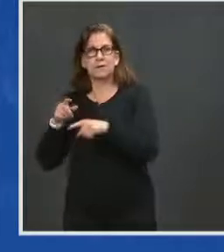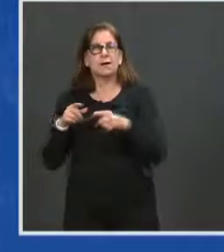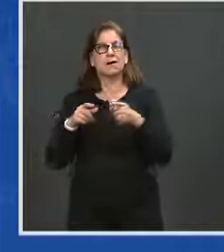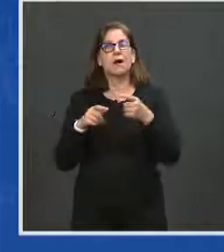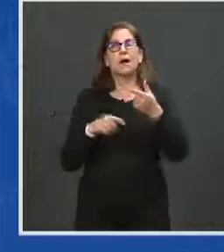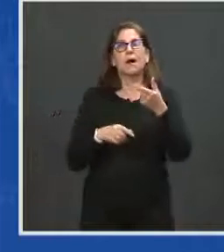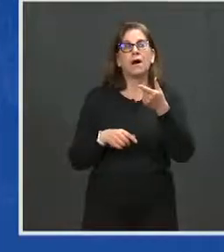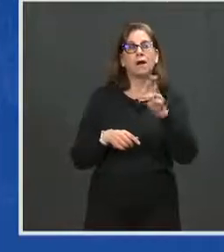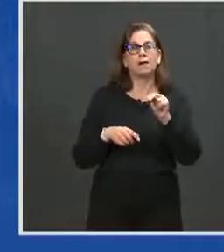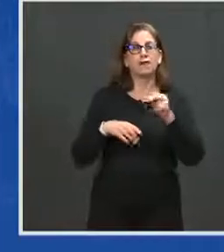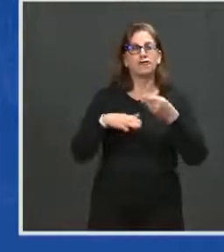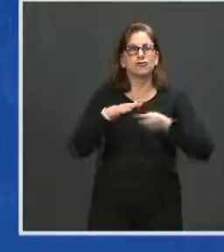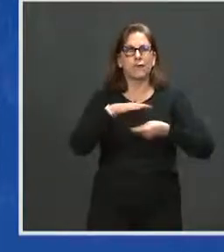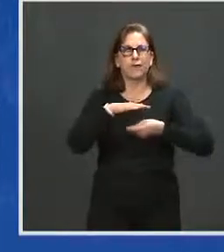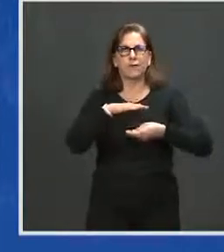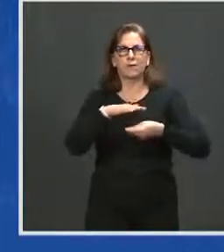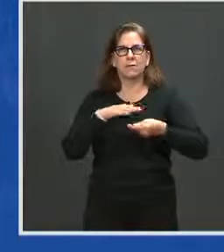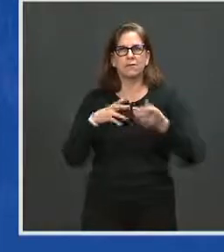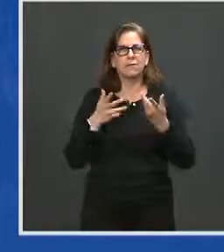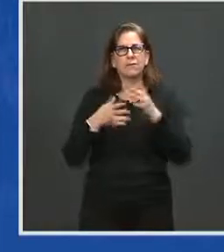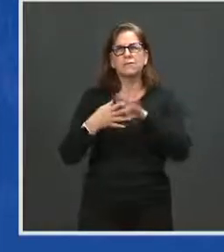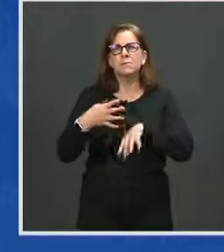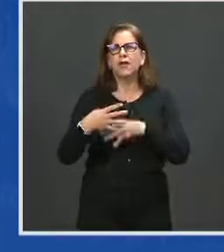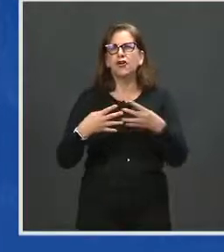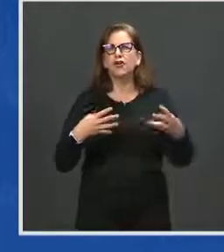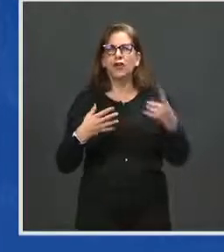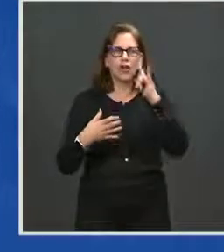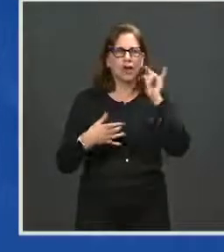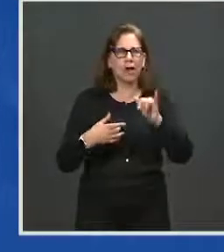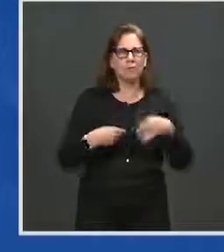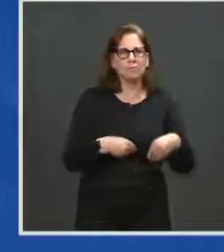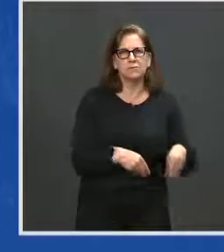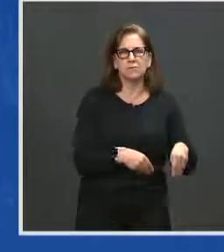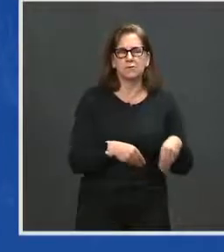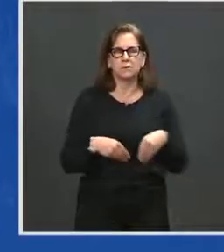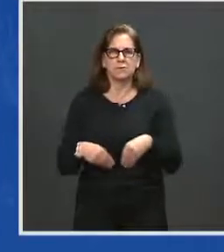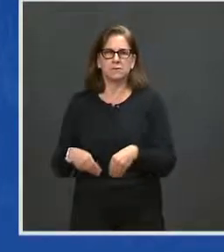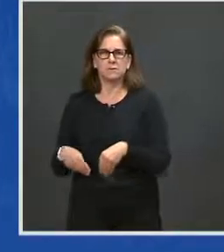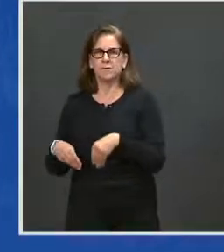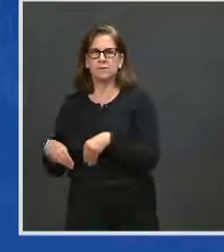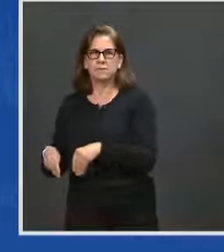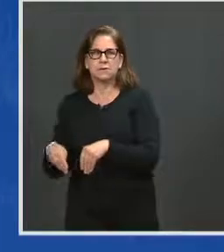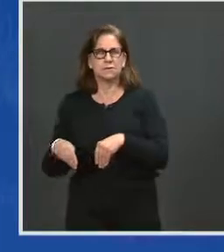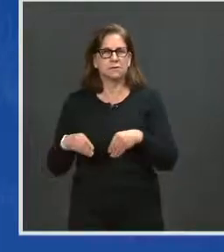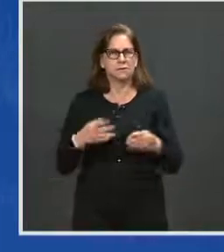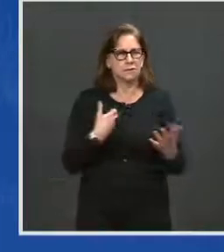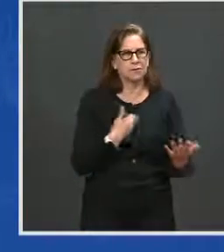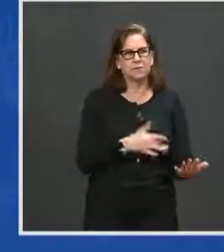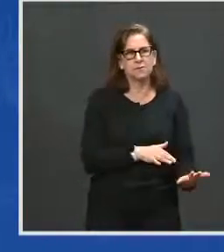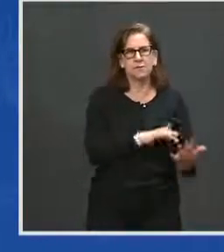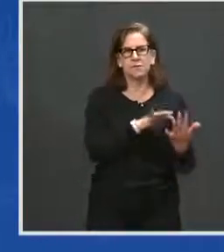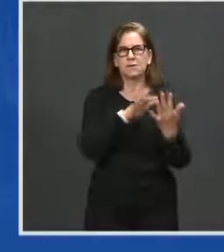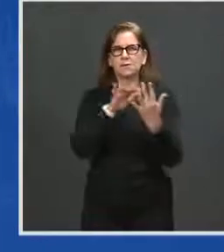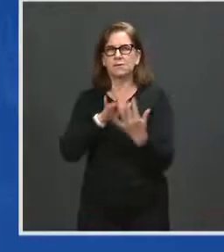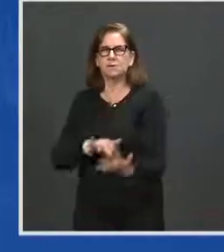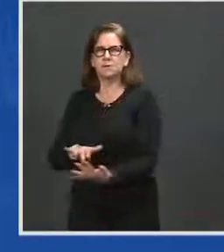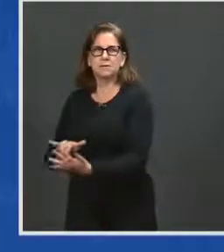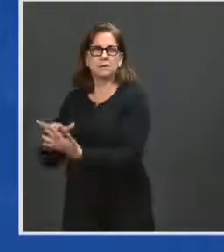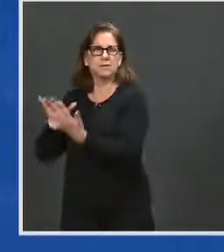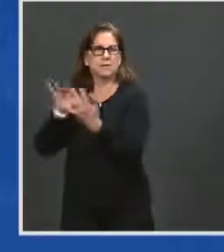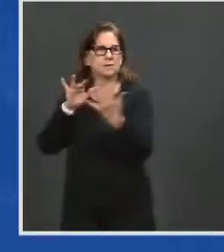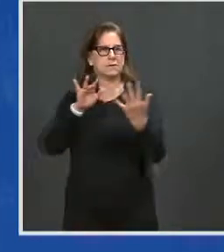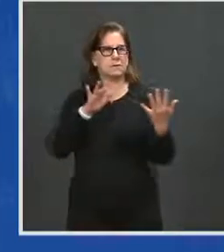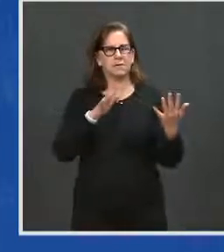expect that the lessons from this study will help agents, prosecutors, and policymakers tackle modern